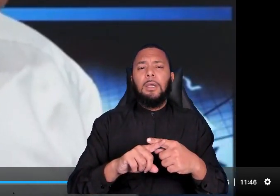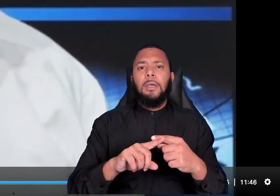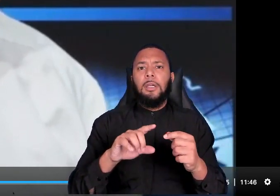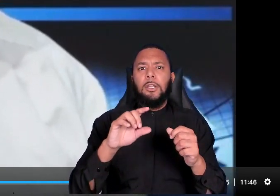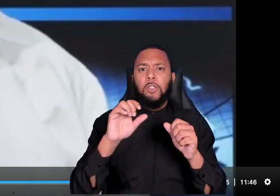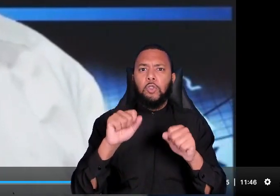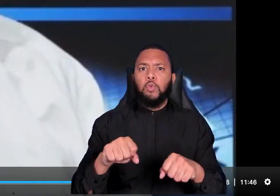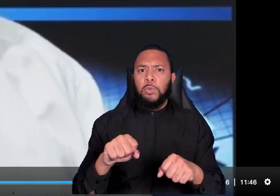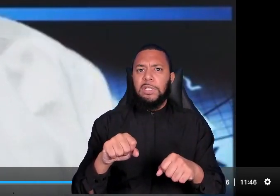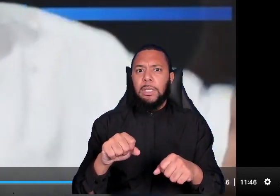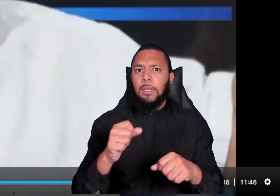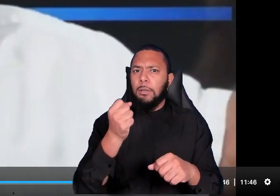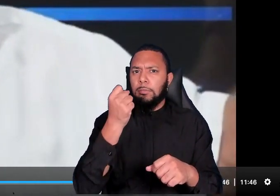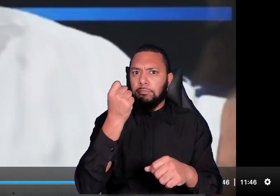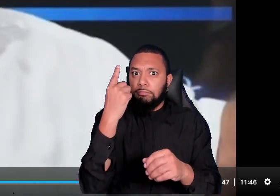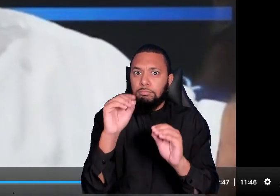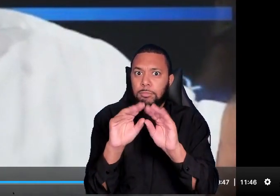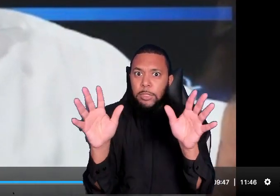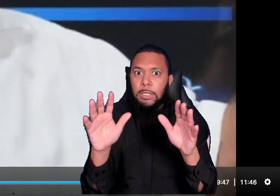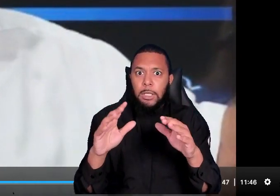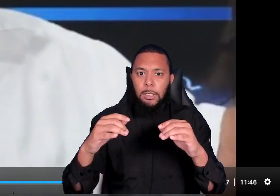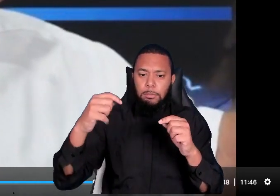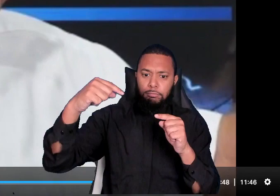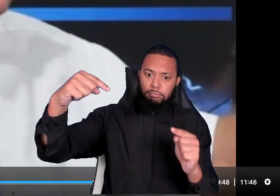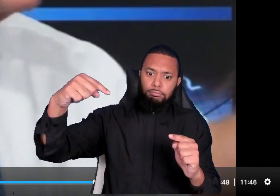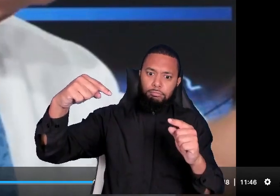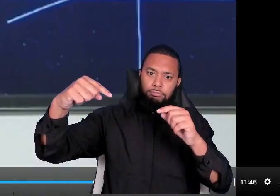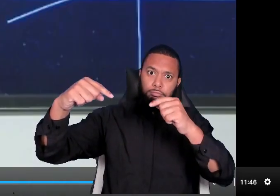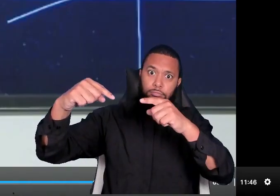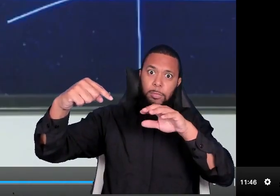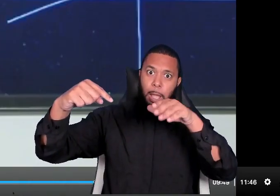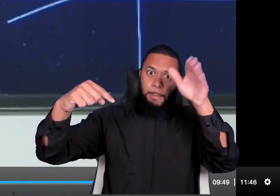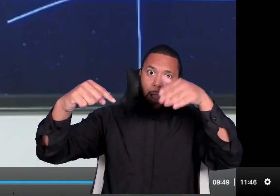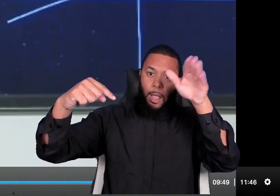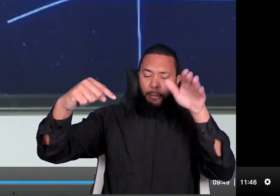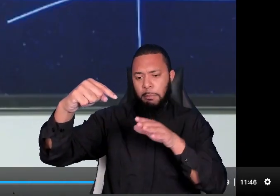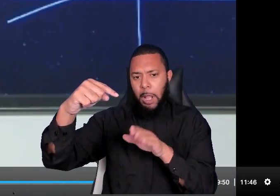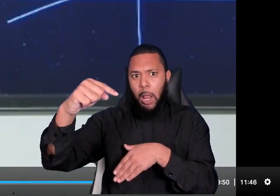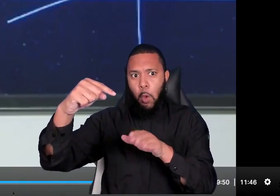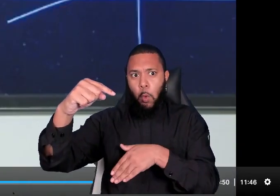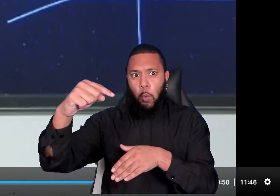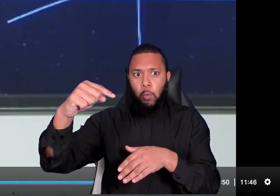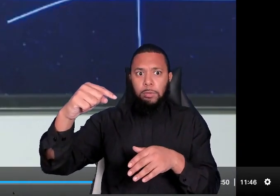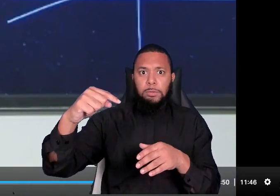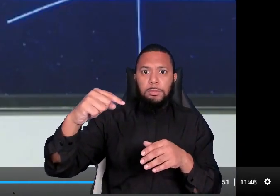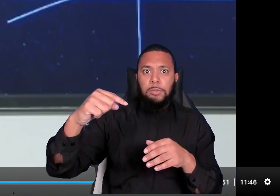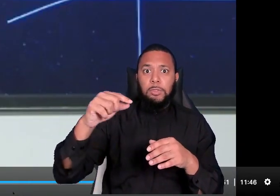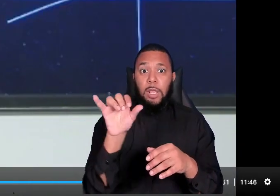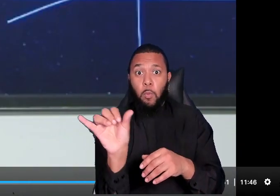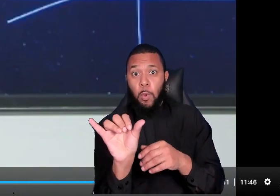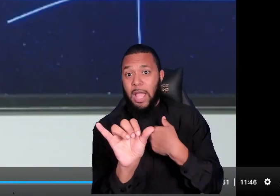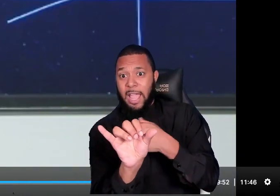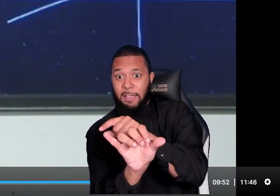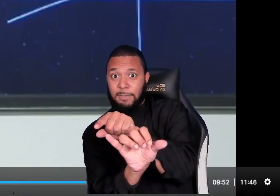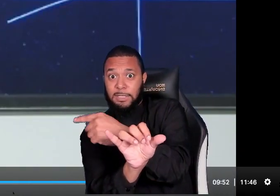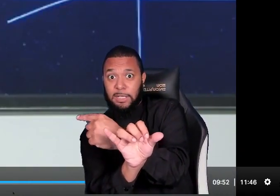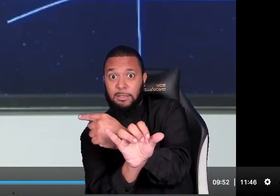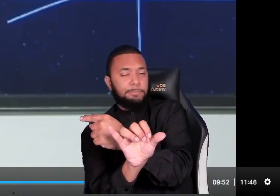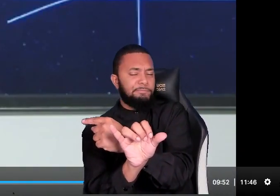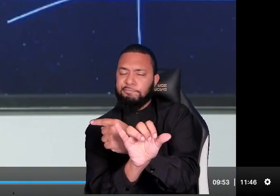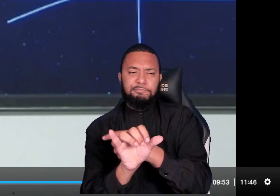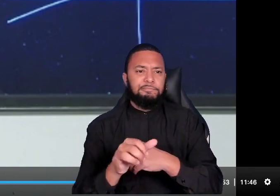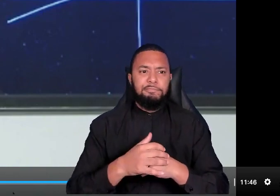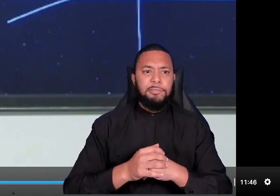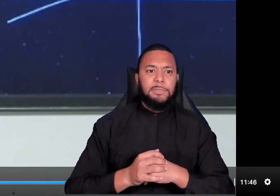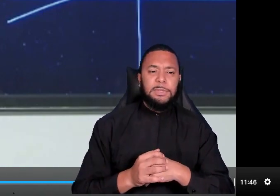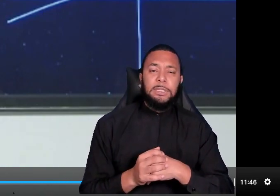than means below and greater than means above. Okay? See, there's no minus sign in front of this y. So this works. If